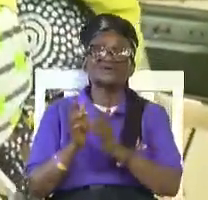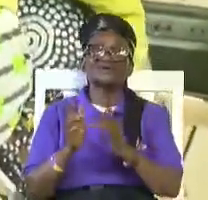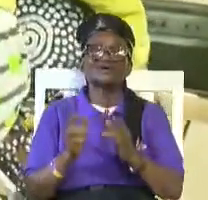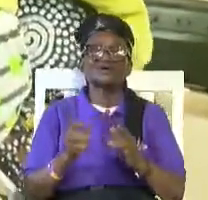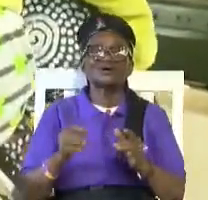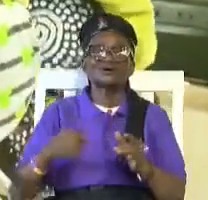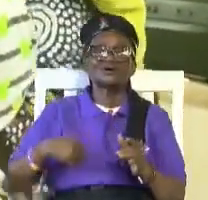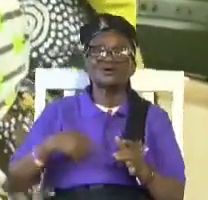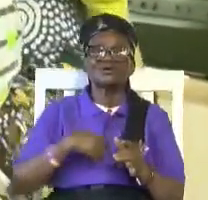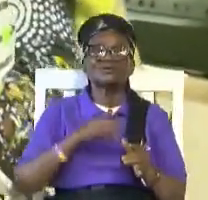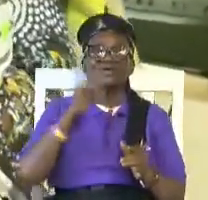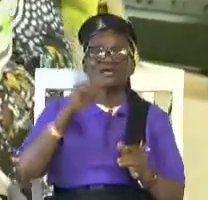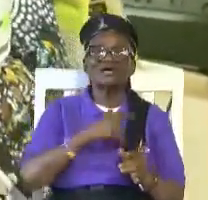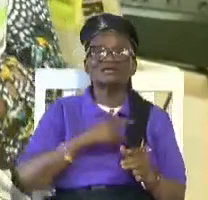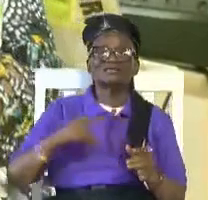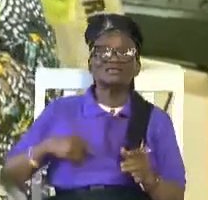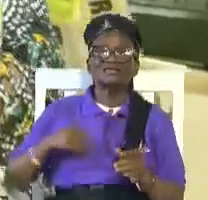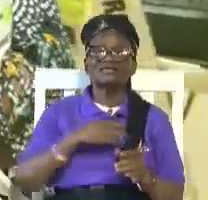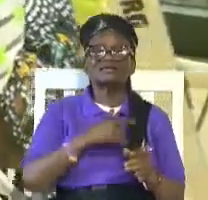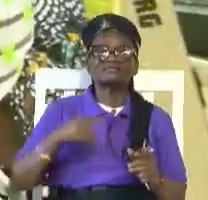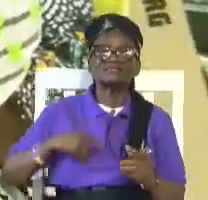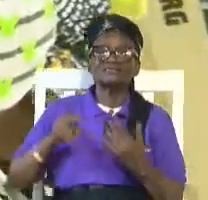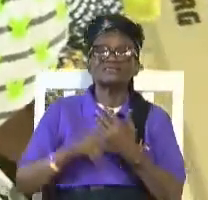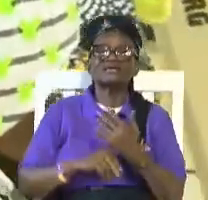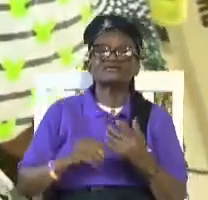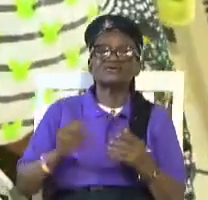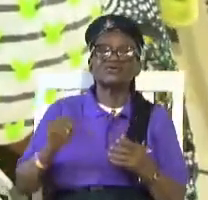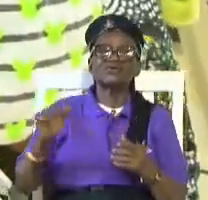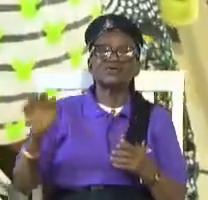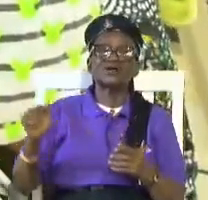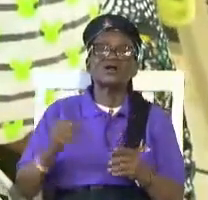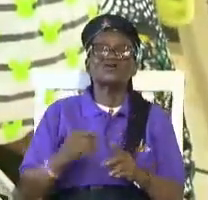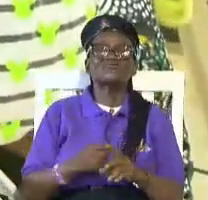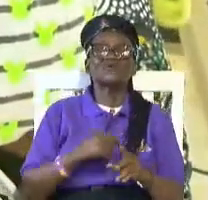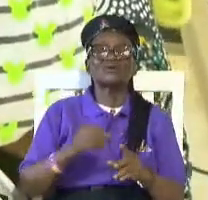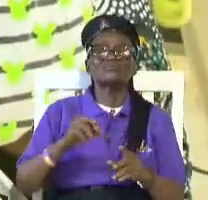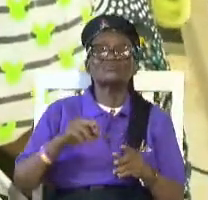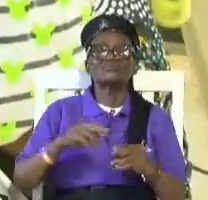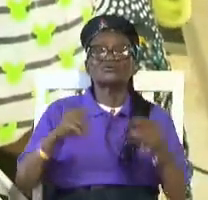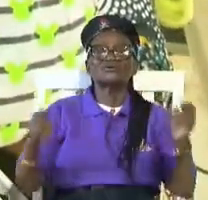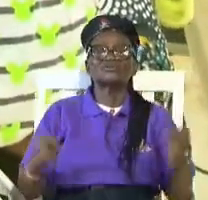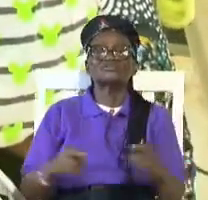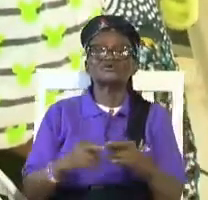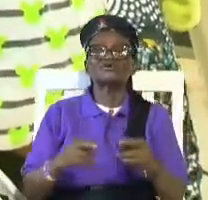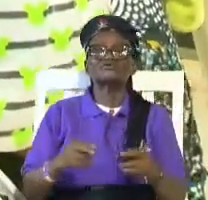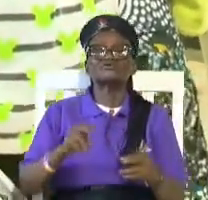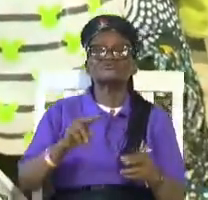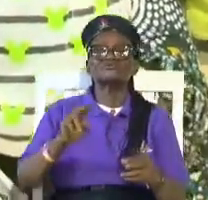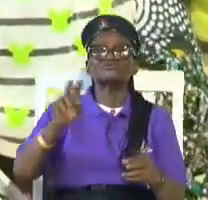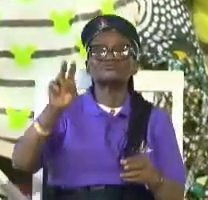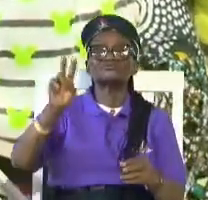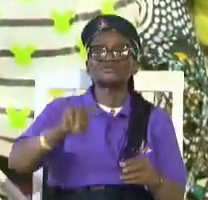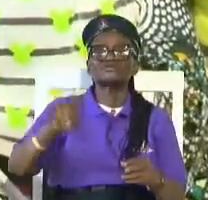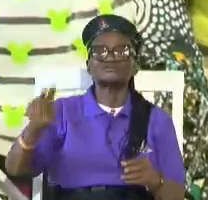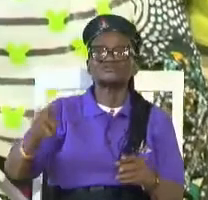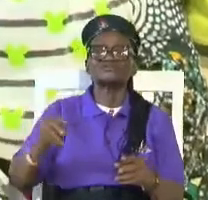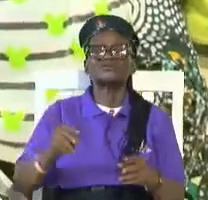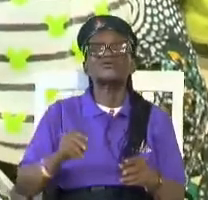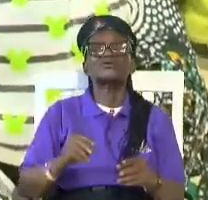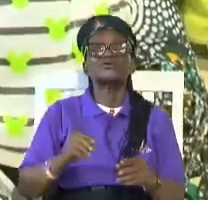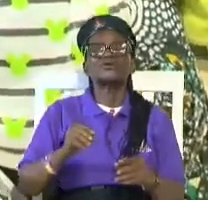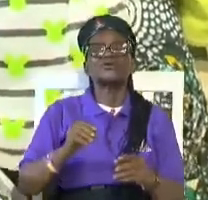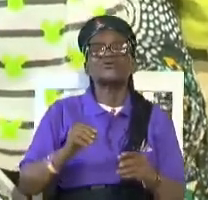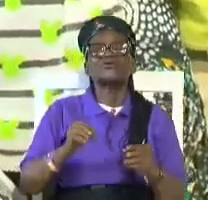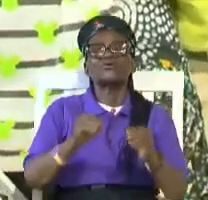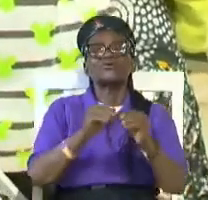We are Deacon and Deaconess Oluwamorinle from Region 32, Ogun Province 6,